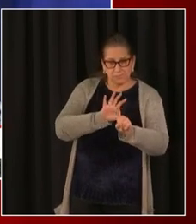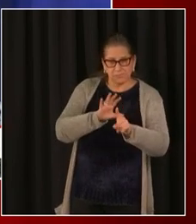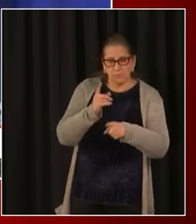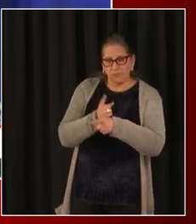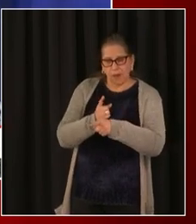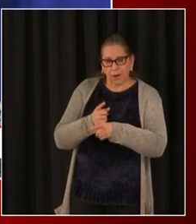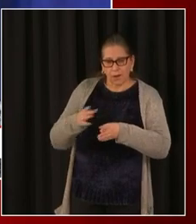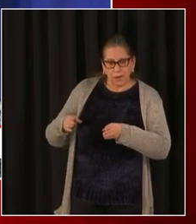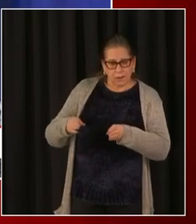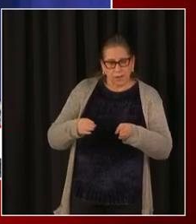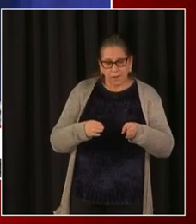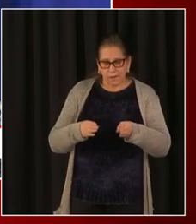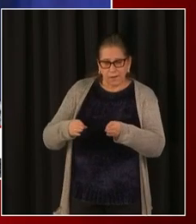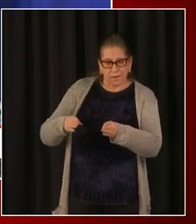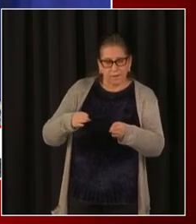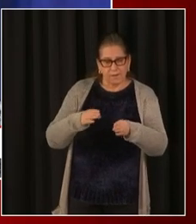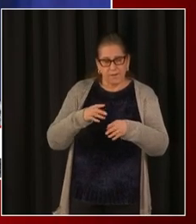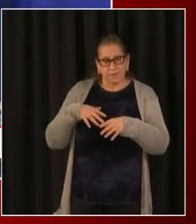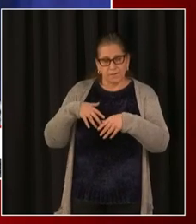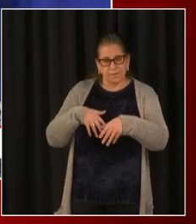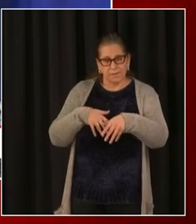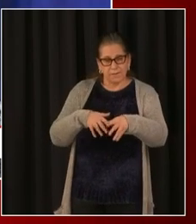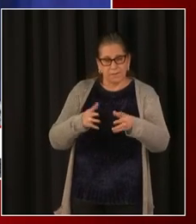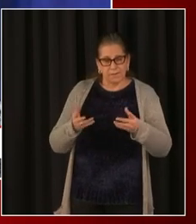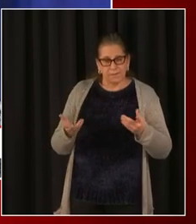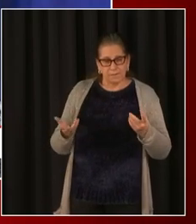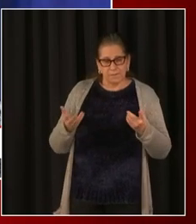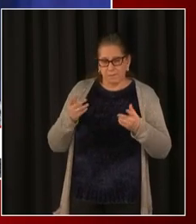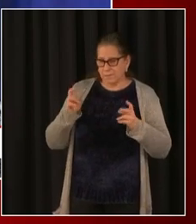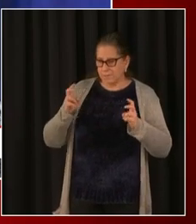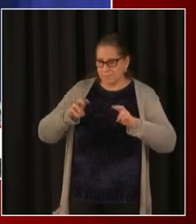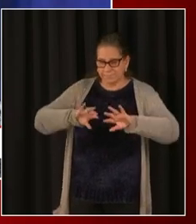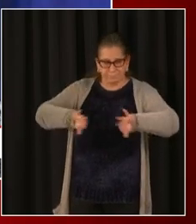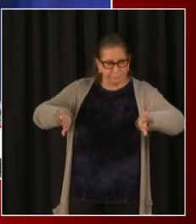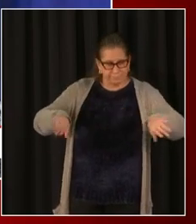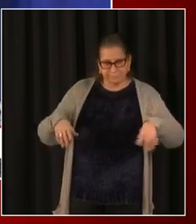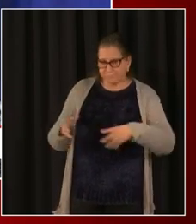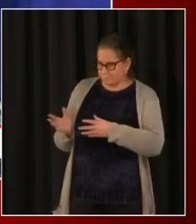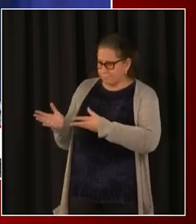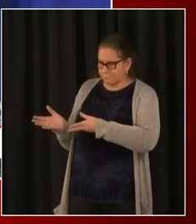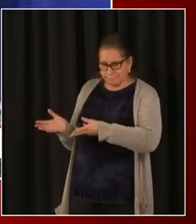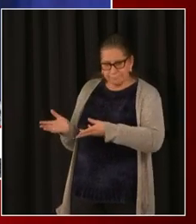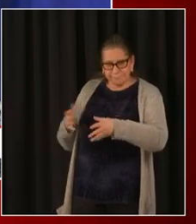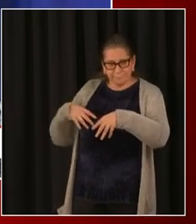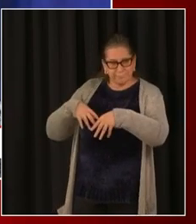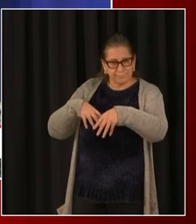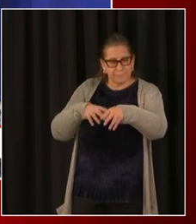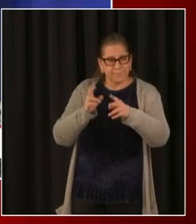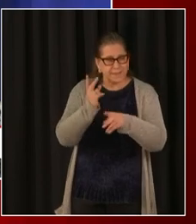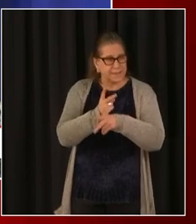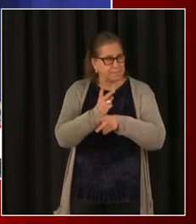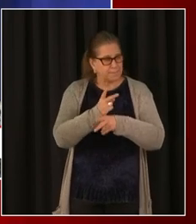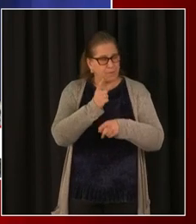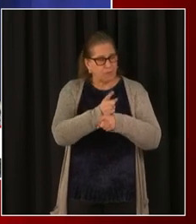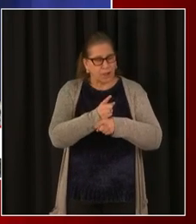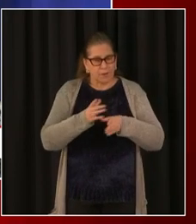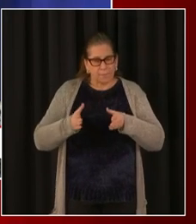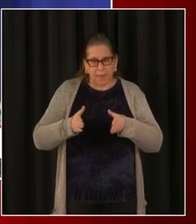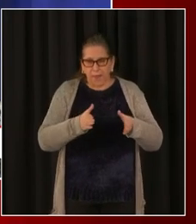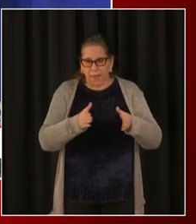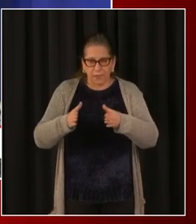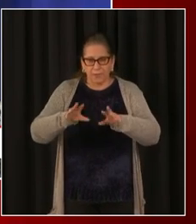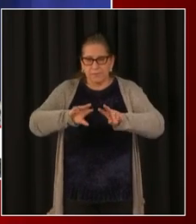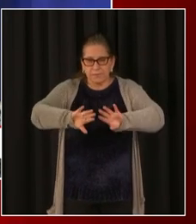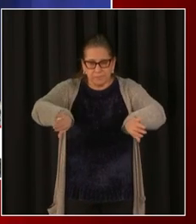place to prevent any traffic issues or anything like that, to kind of move crowds along. Certainly, that would not